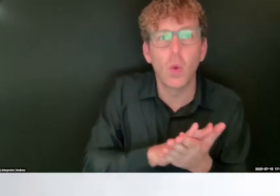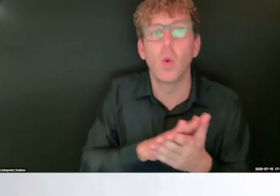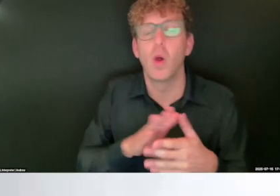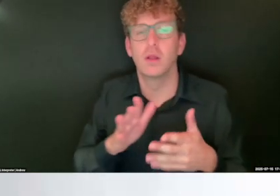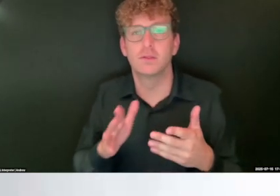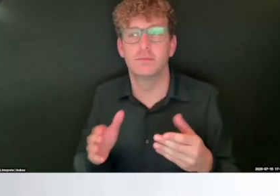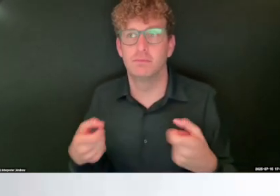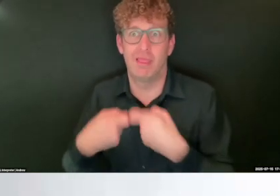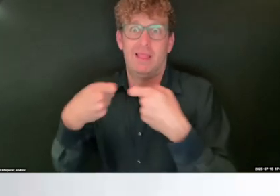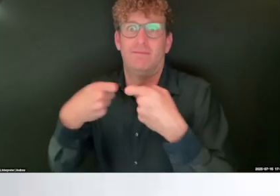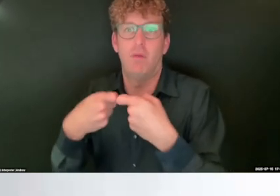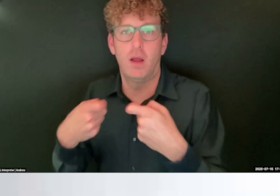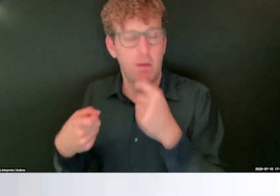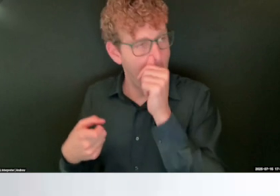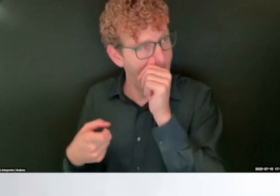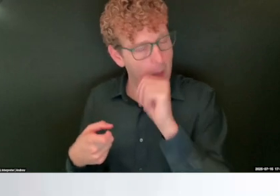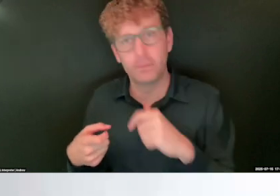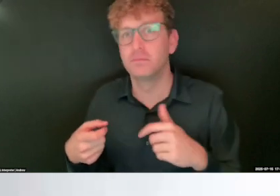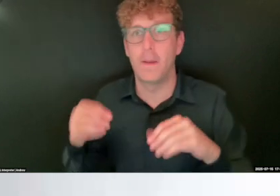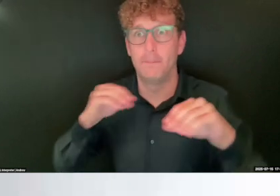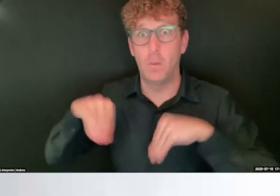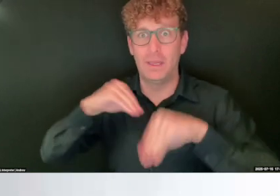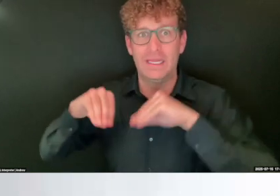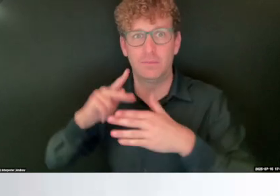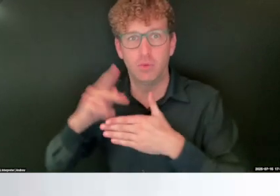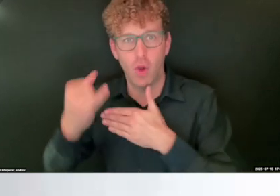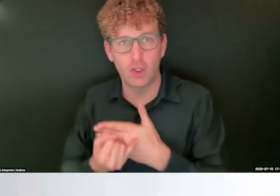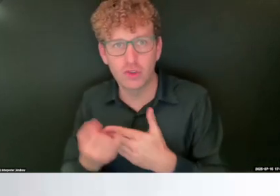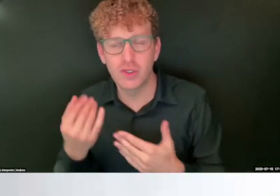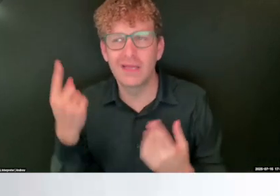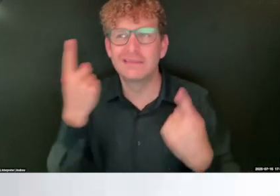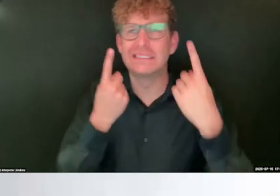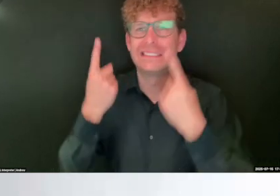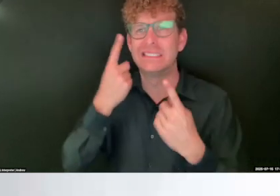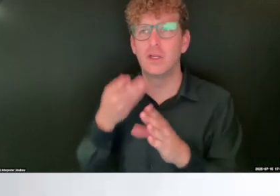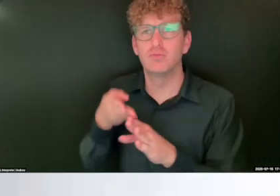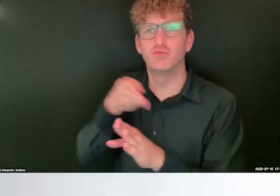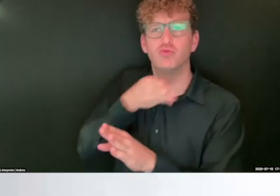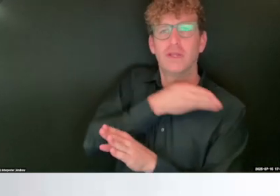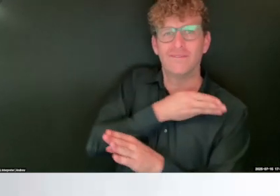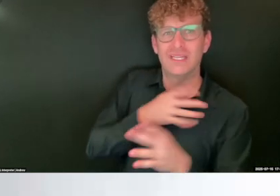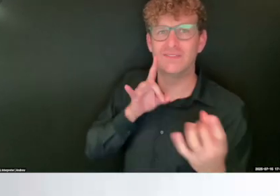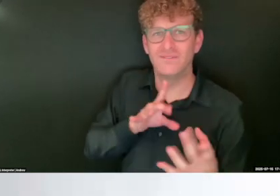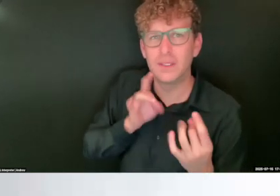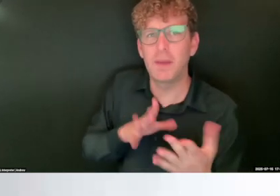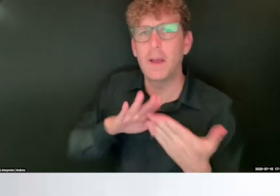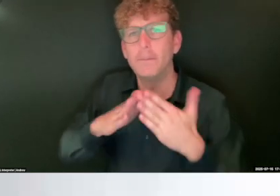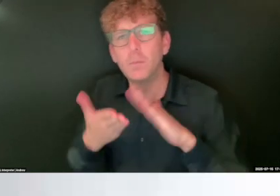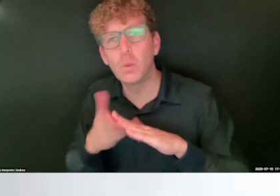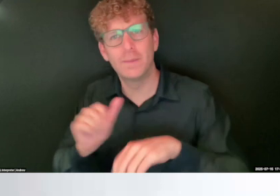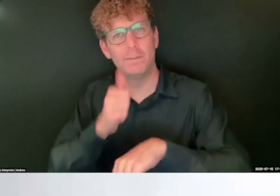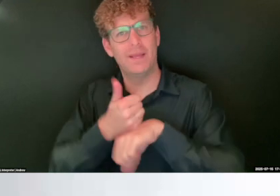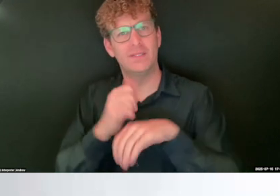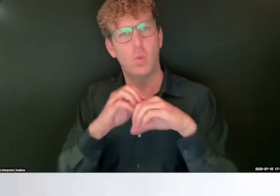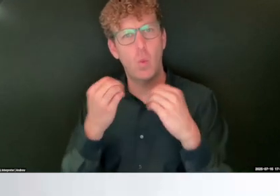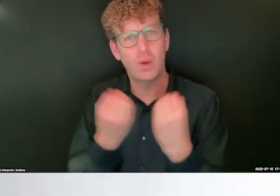previous feedback from community-based organizations, local agencies, and academic institutions. Next